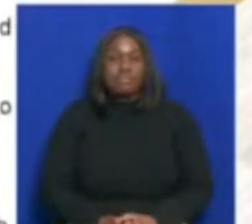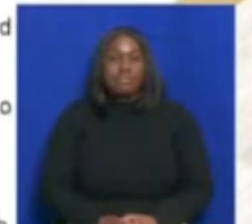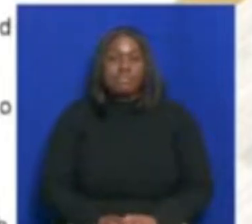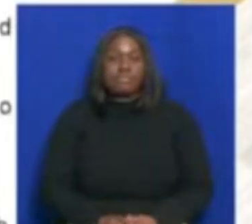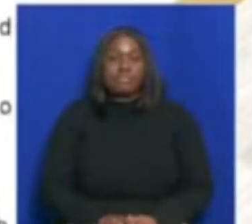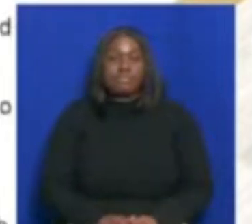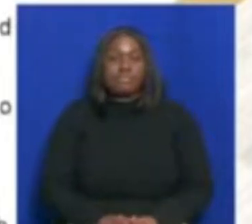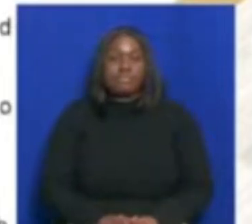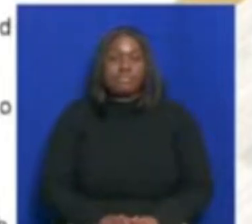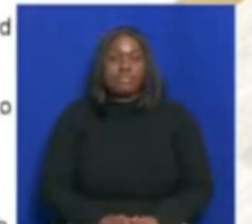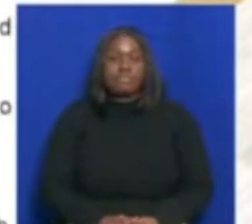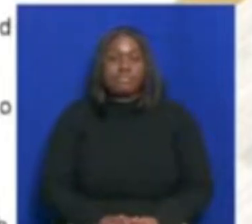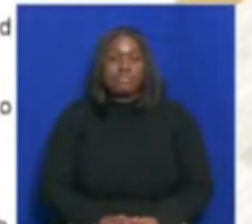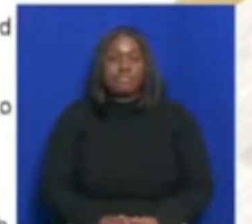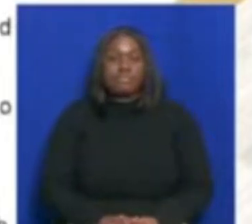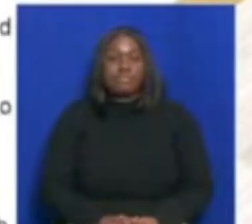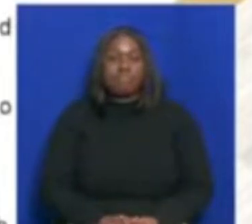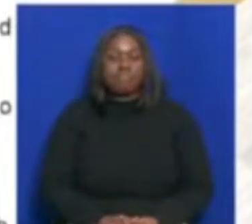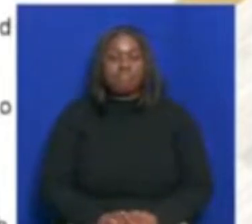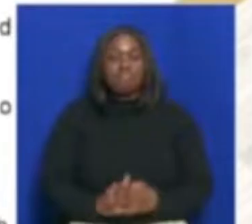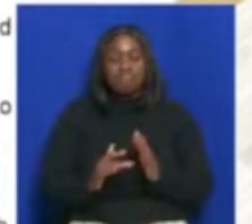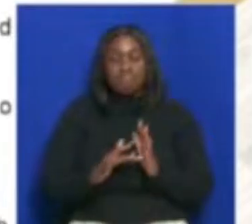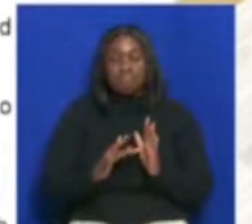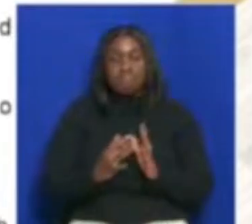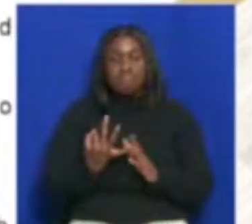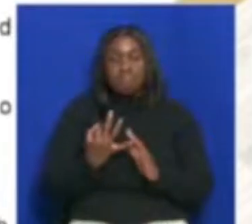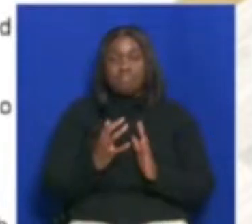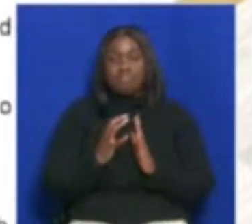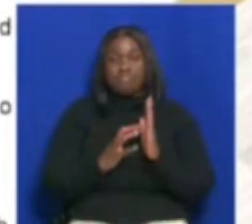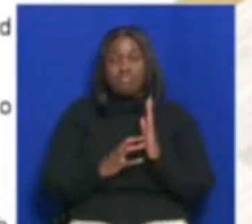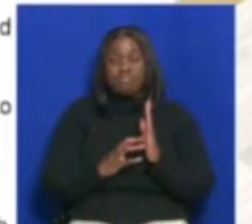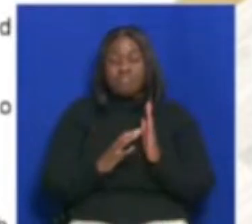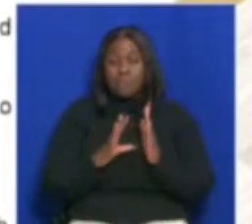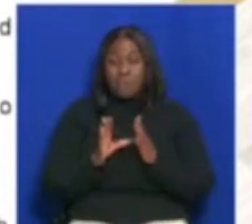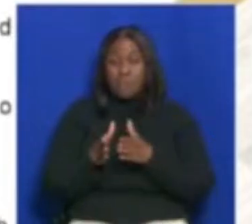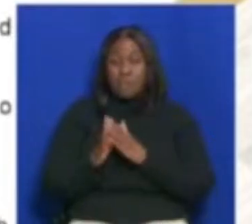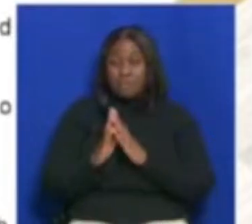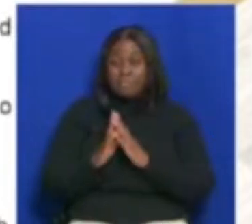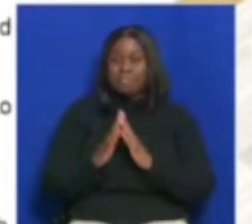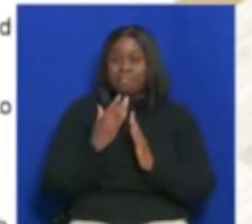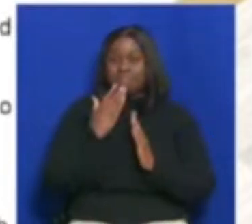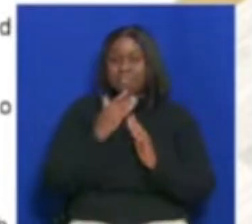while you're at page 3, can I ask you also to go to page 42,